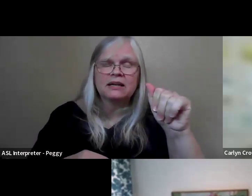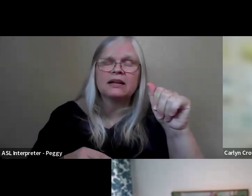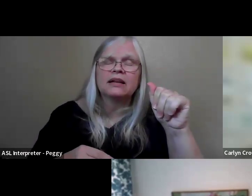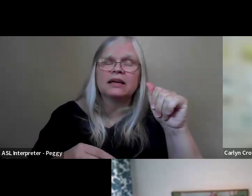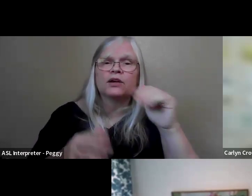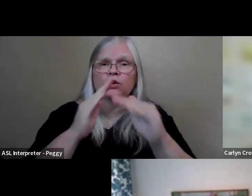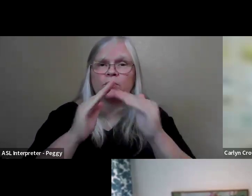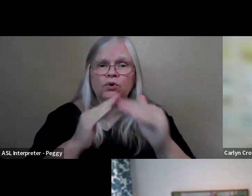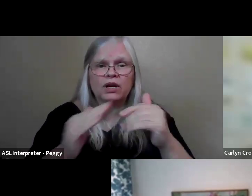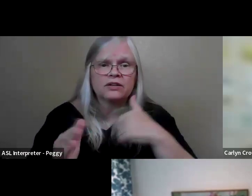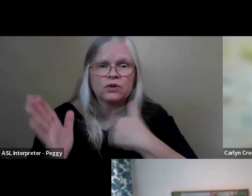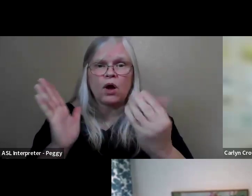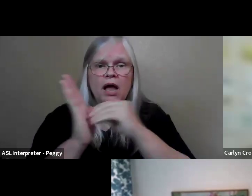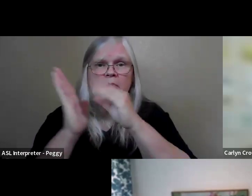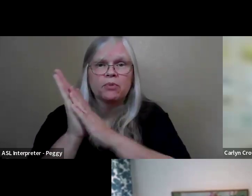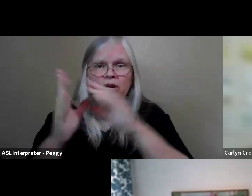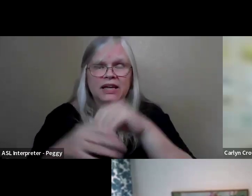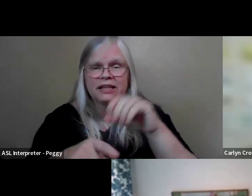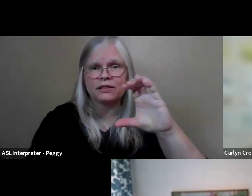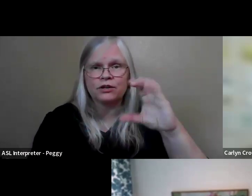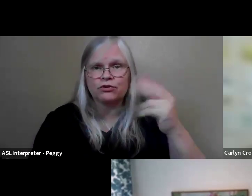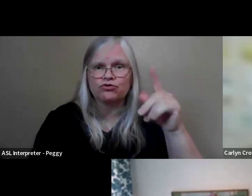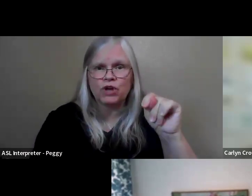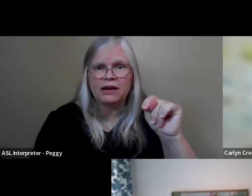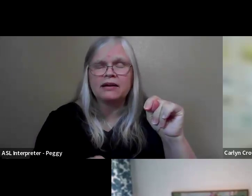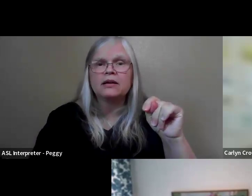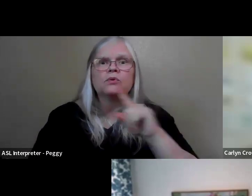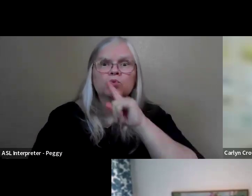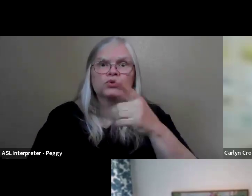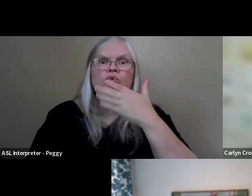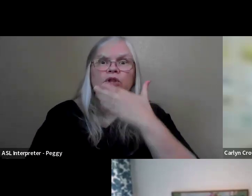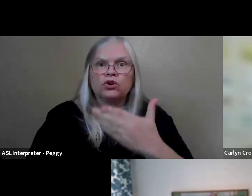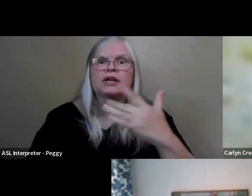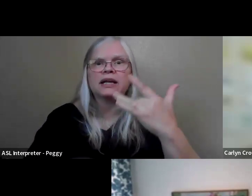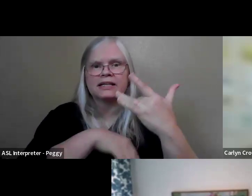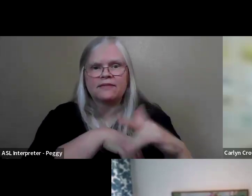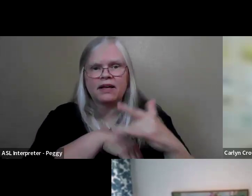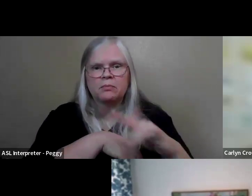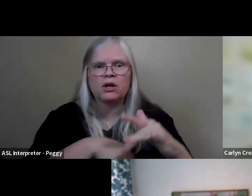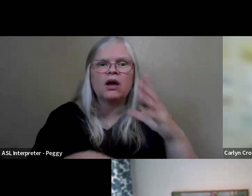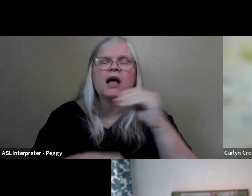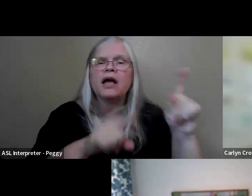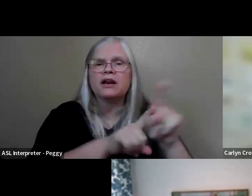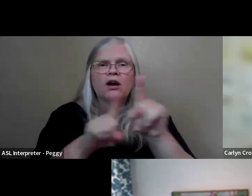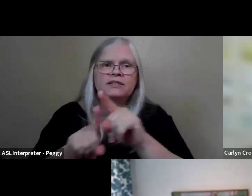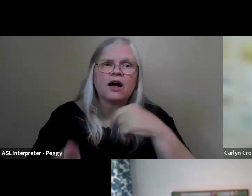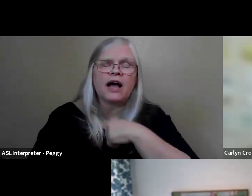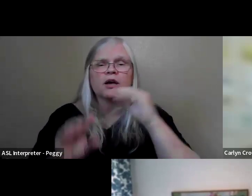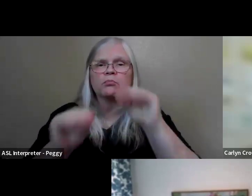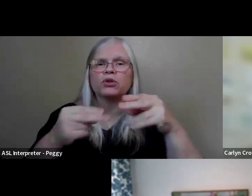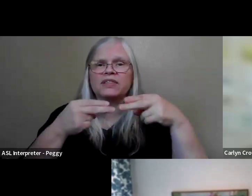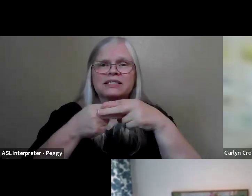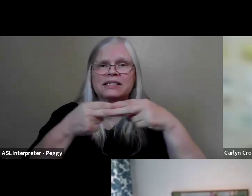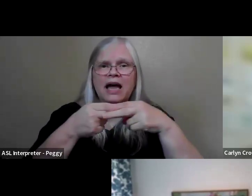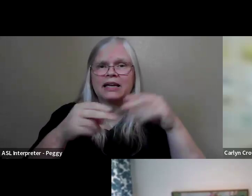put it in the chat there. It was very good and it's available. I can also put the slides in the chat. I got a